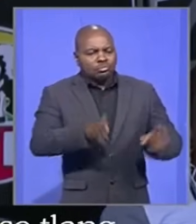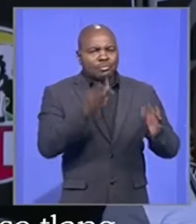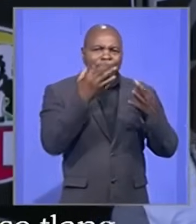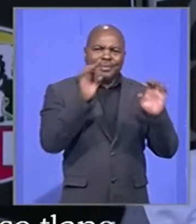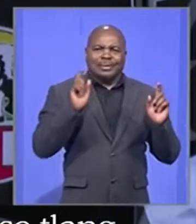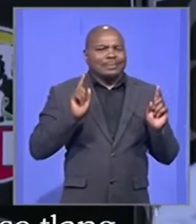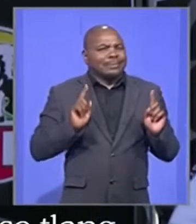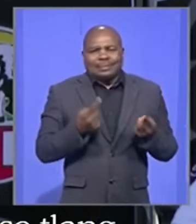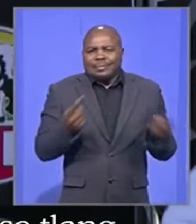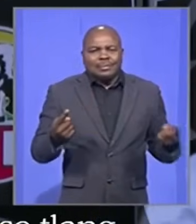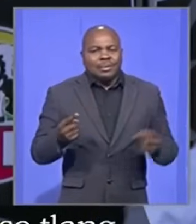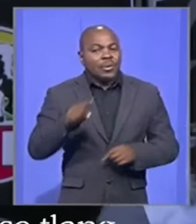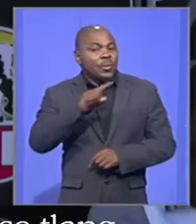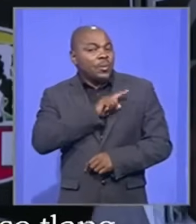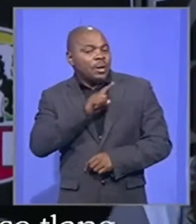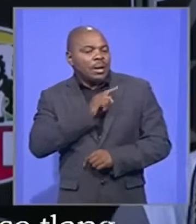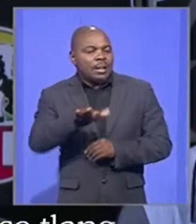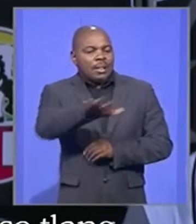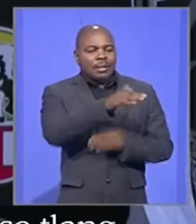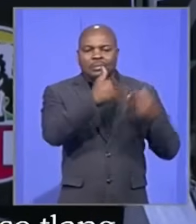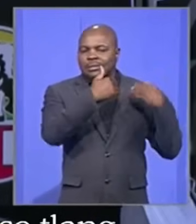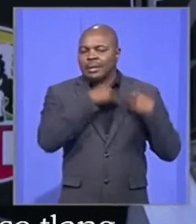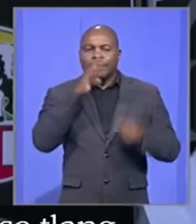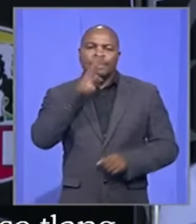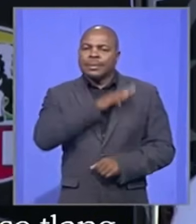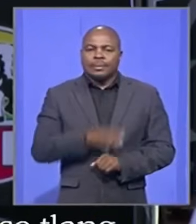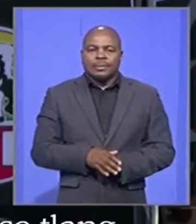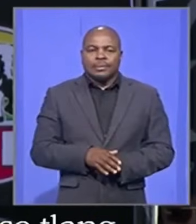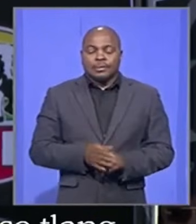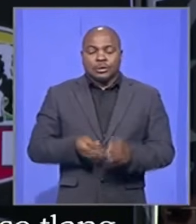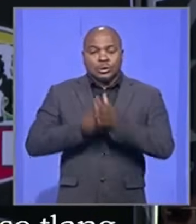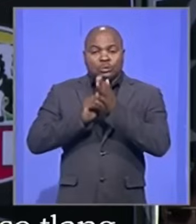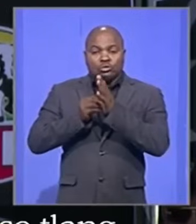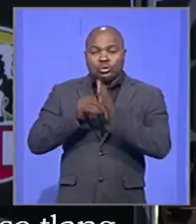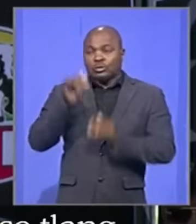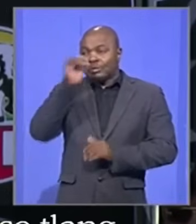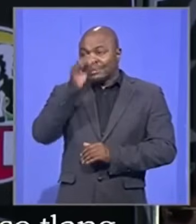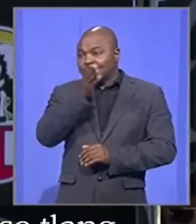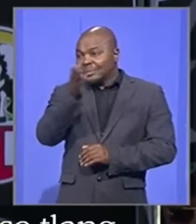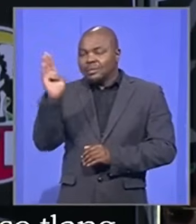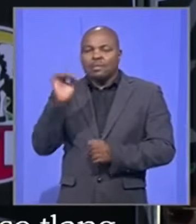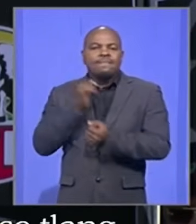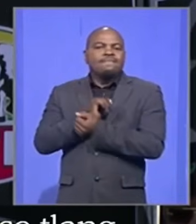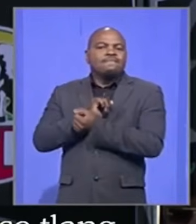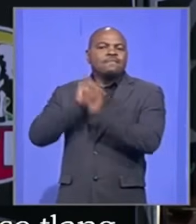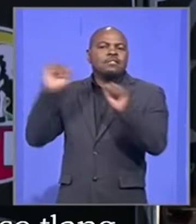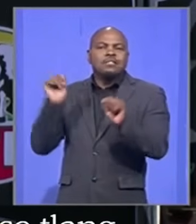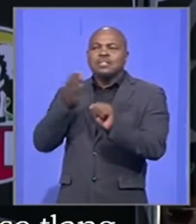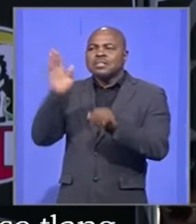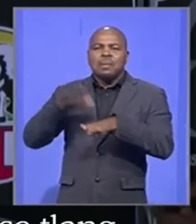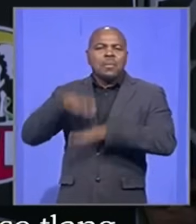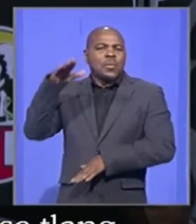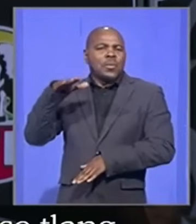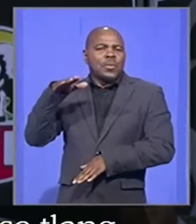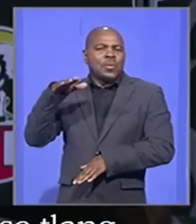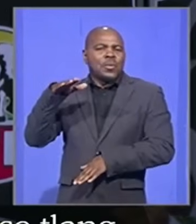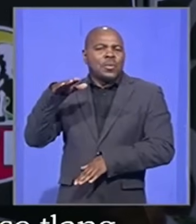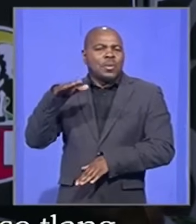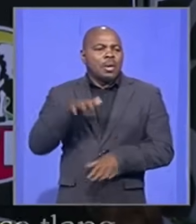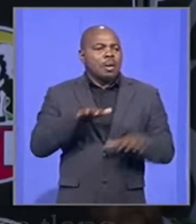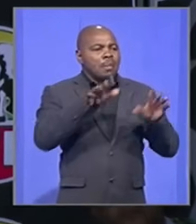freely because they are not safe. Criminals are free more than